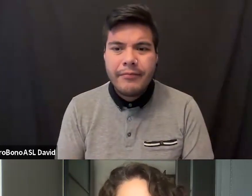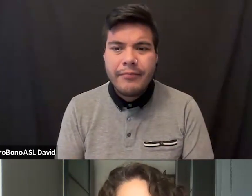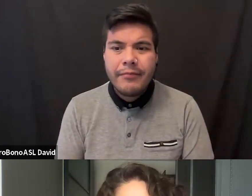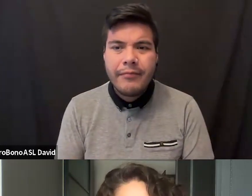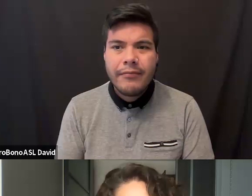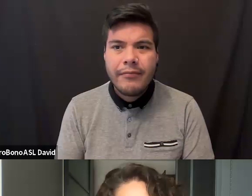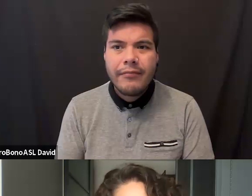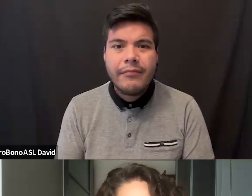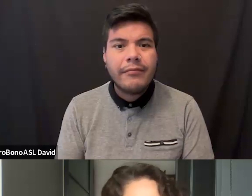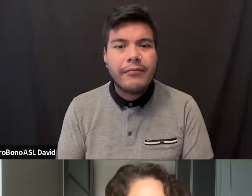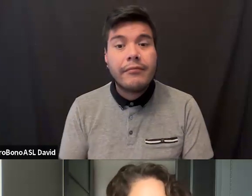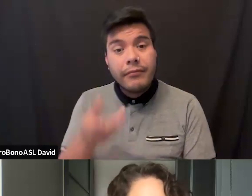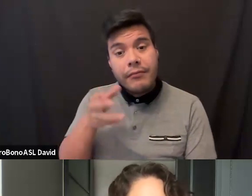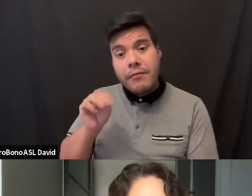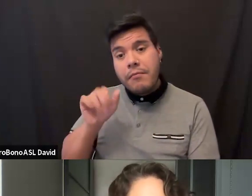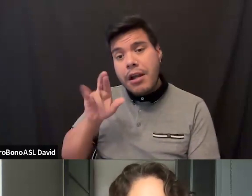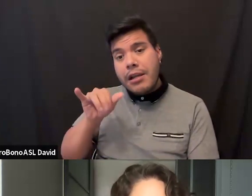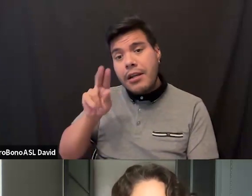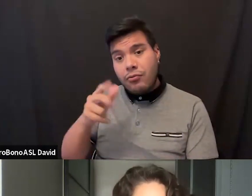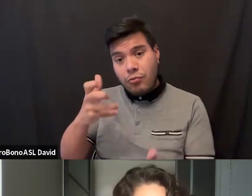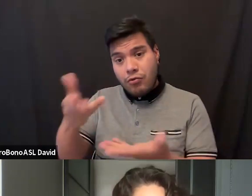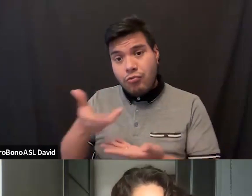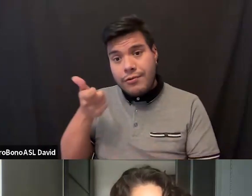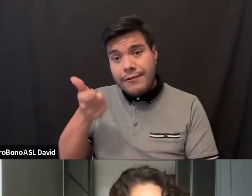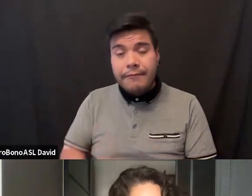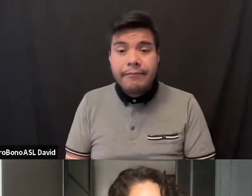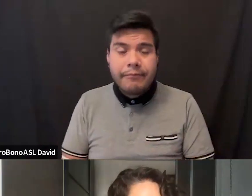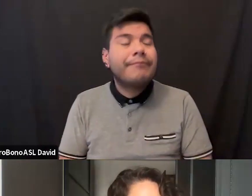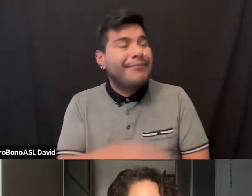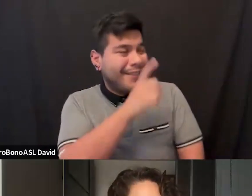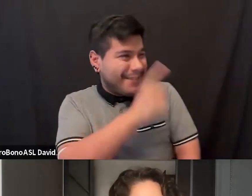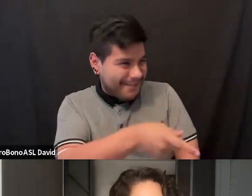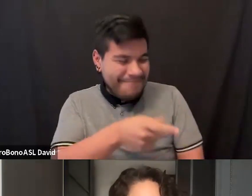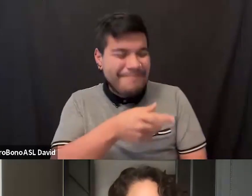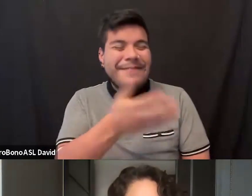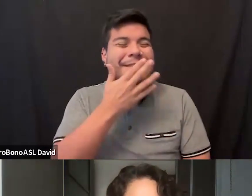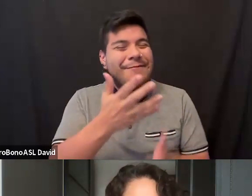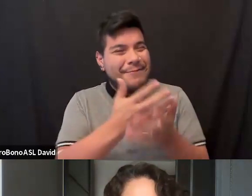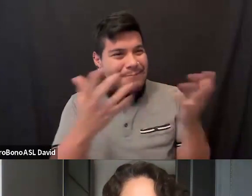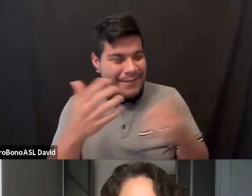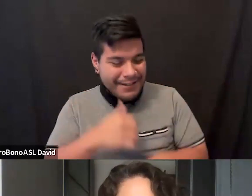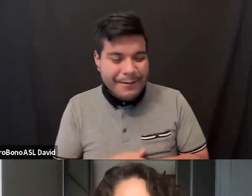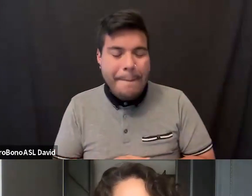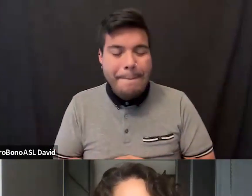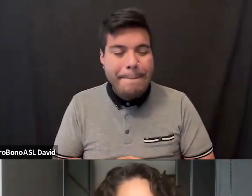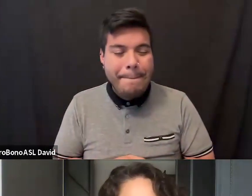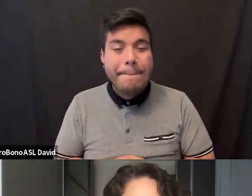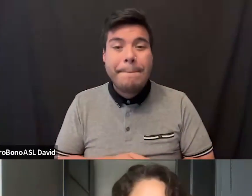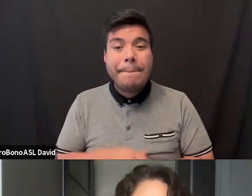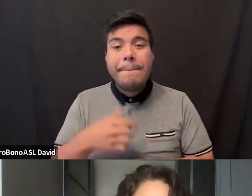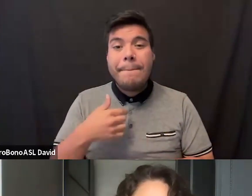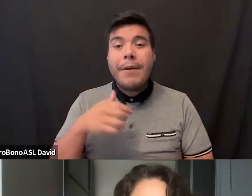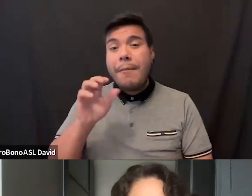Mariana, would you like to introduce yourself and talk about how you came on board? Okay, sure. Thank you so much, Amy. Okay, I'm